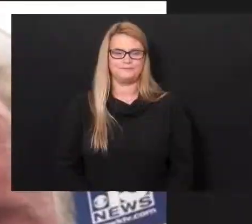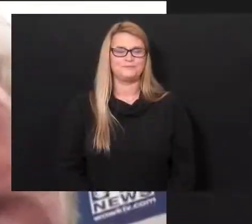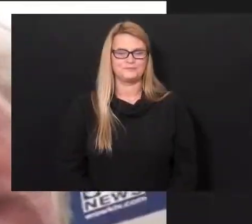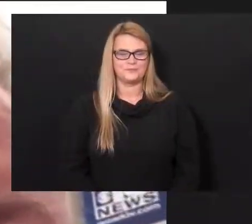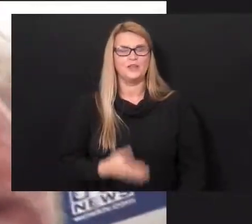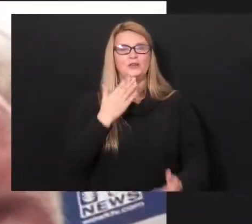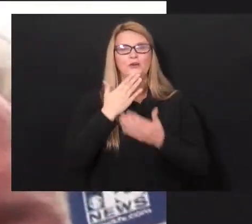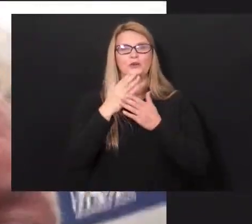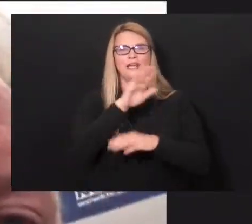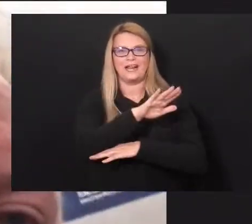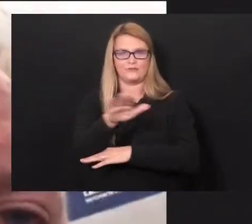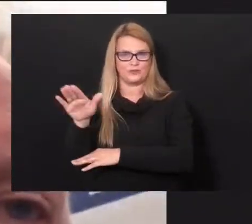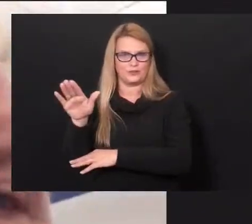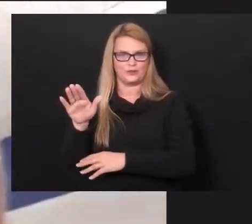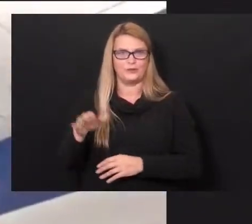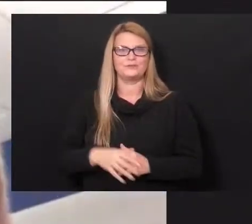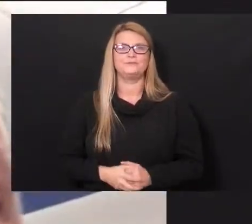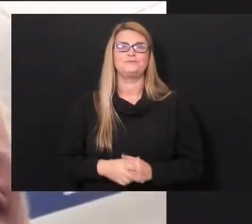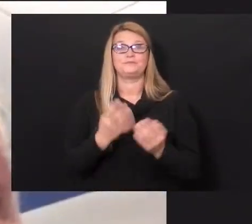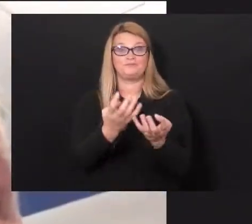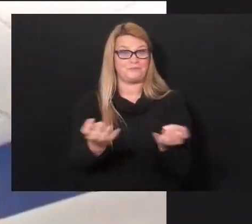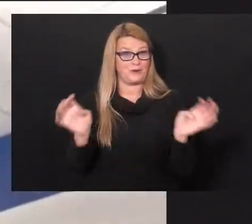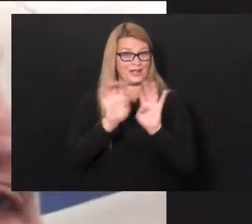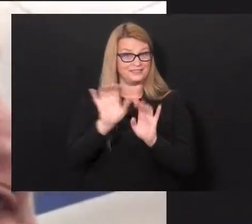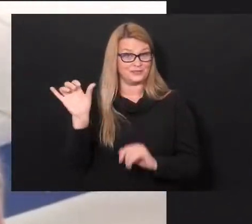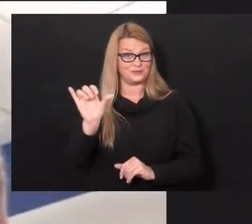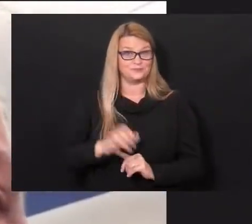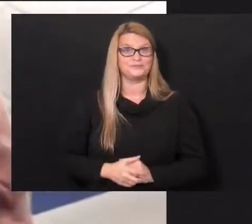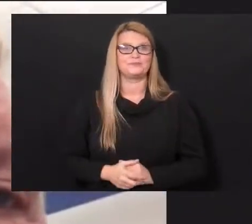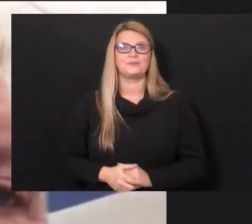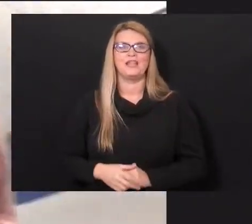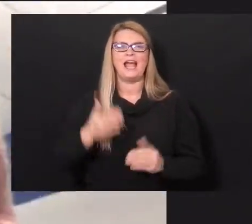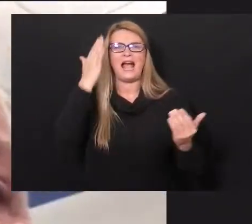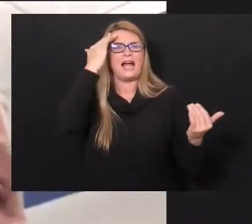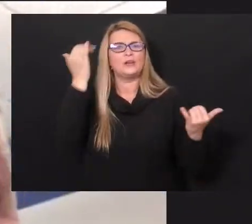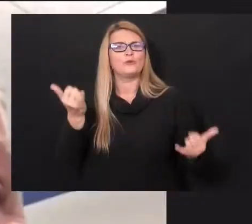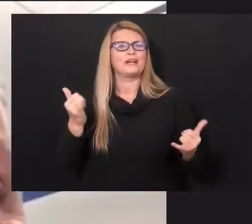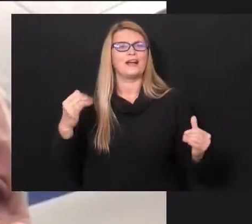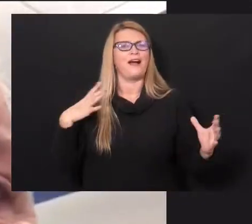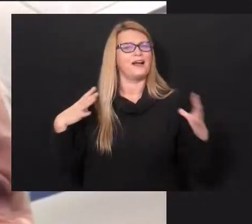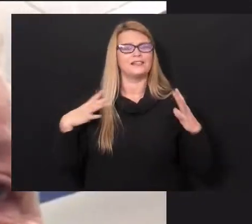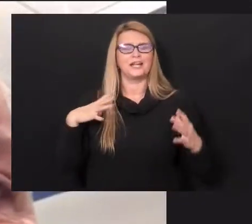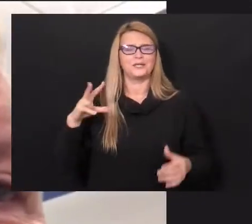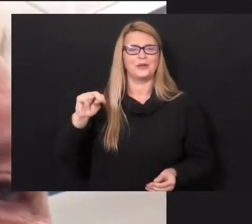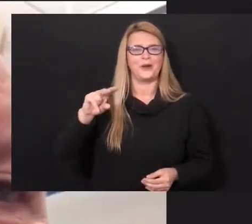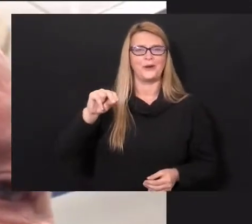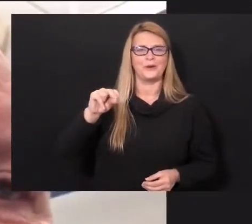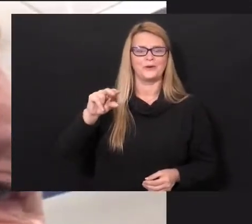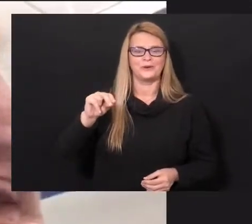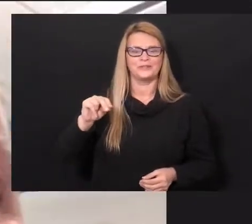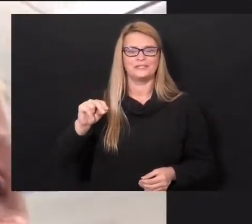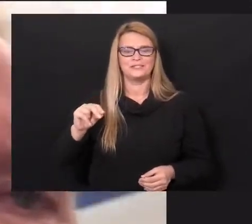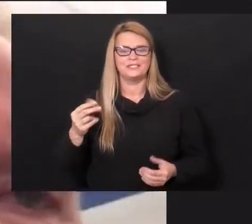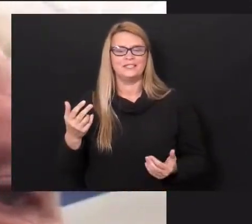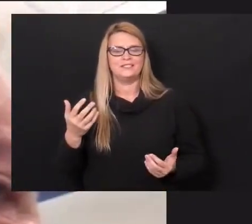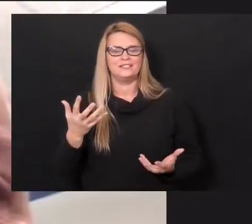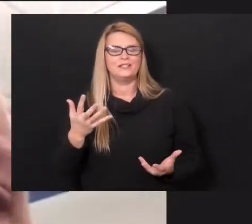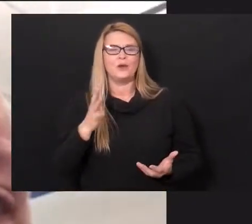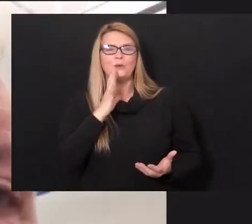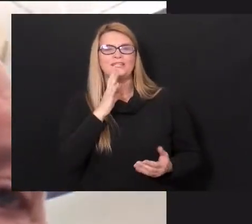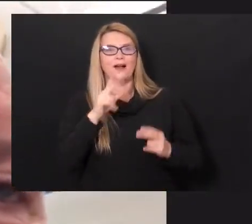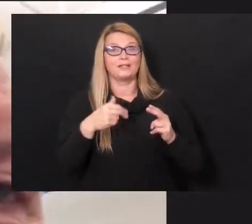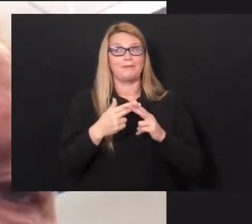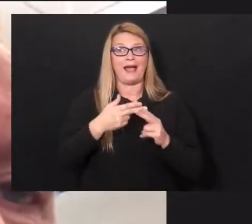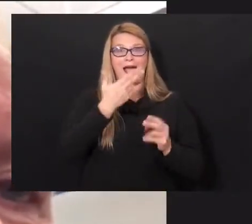cabinet members and fellow members of the press. I know it's not a holiday, but you put out cautions for Halloween,